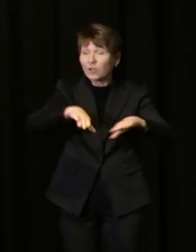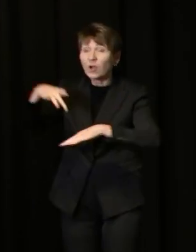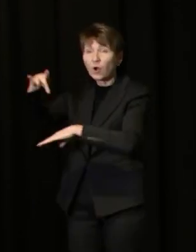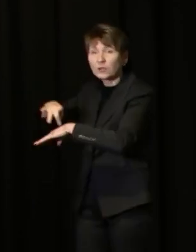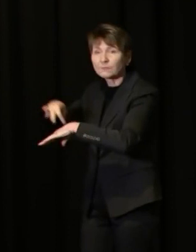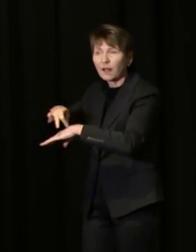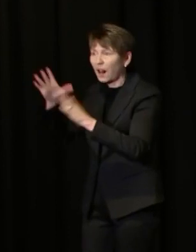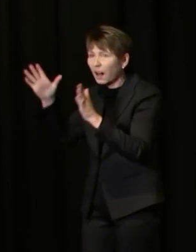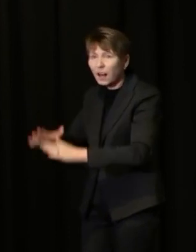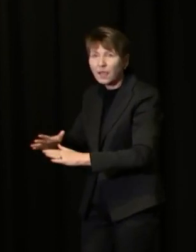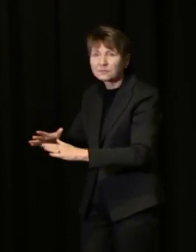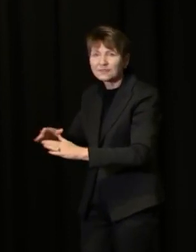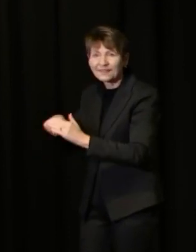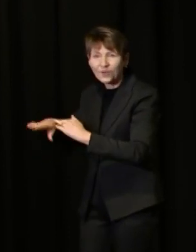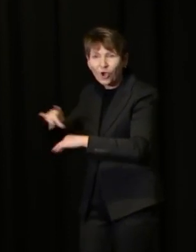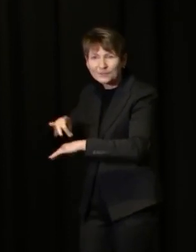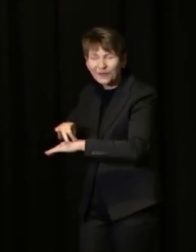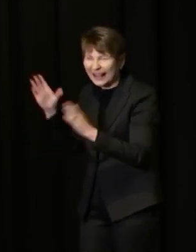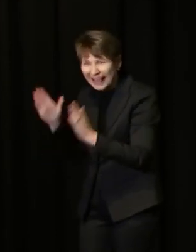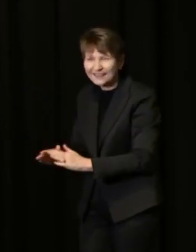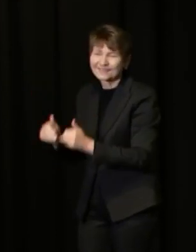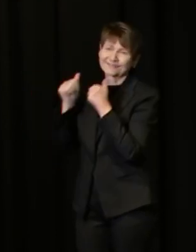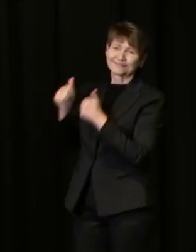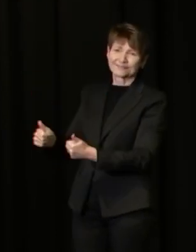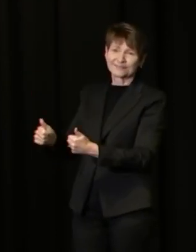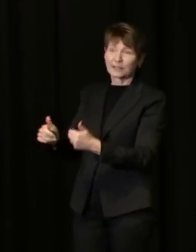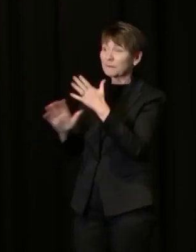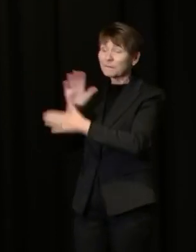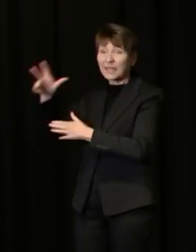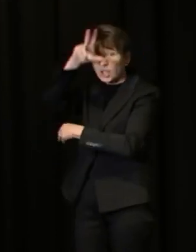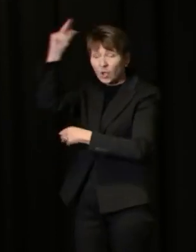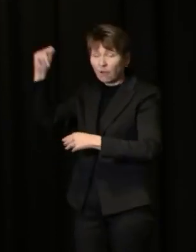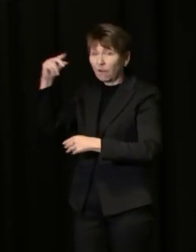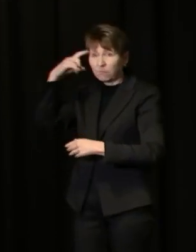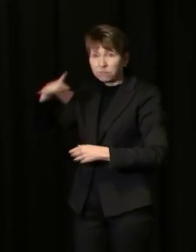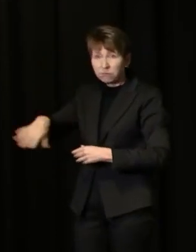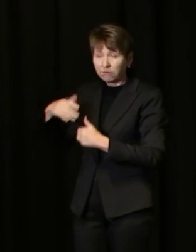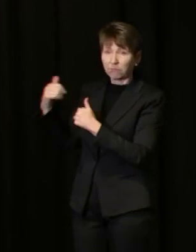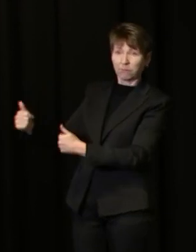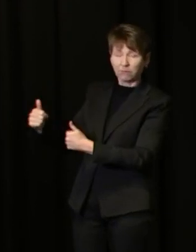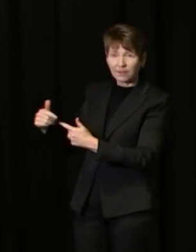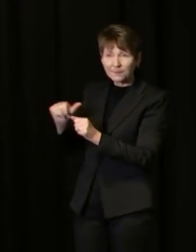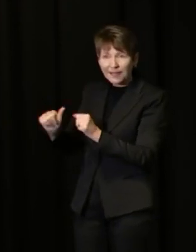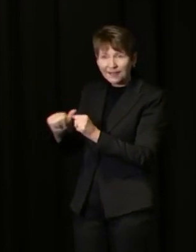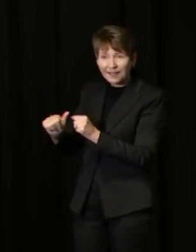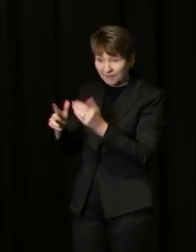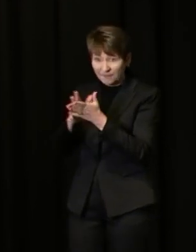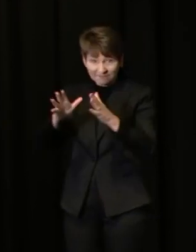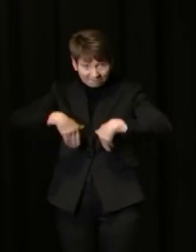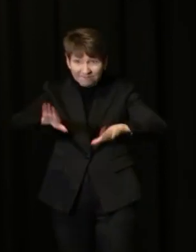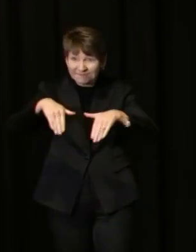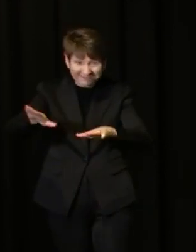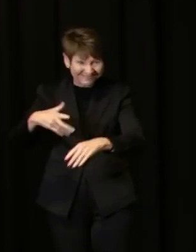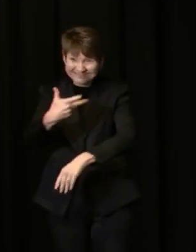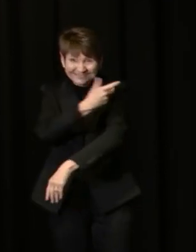less pressure on our nurses. It is, for every reason, the best thing to do. They're free, they're safe, they